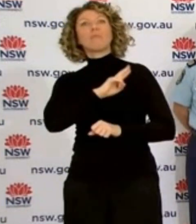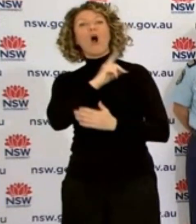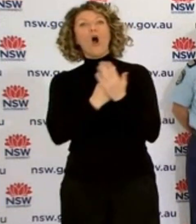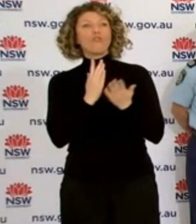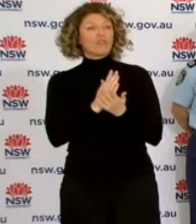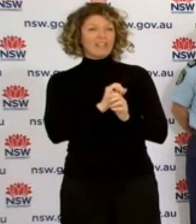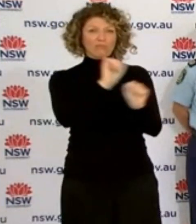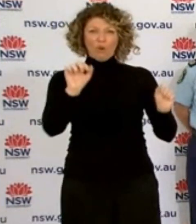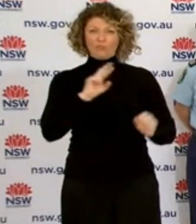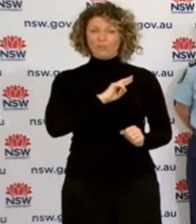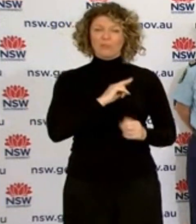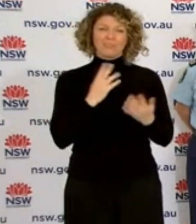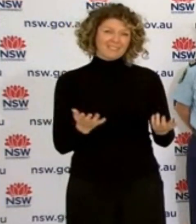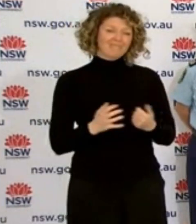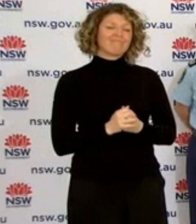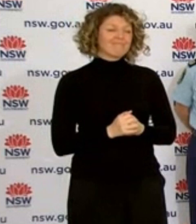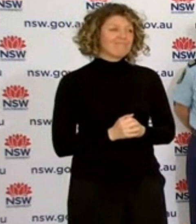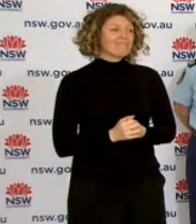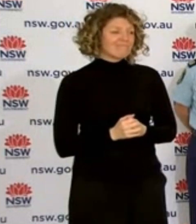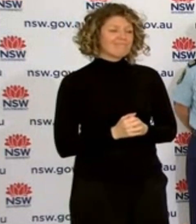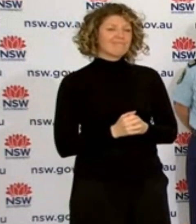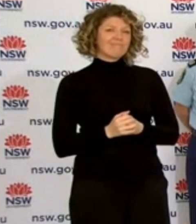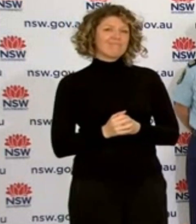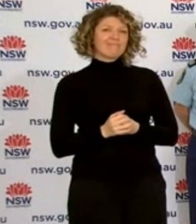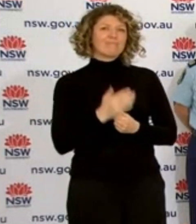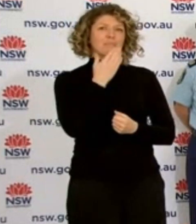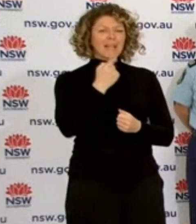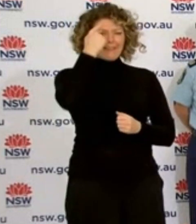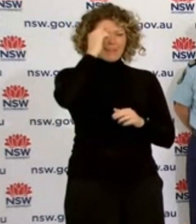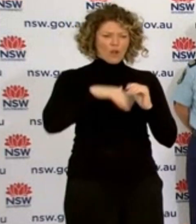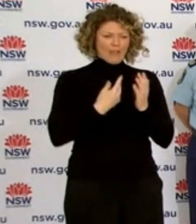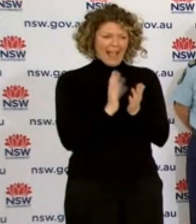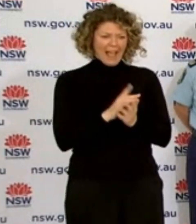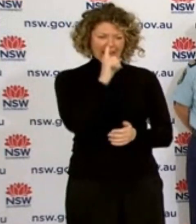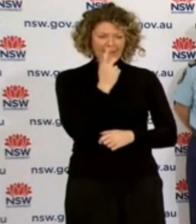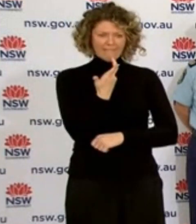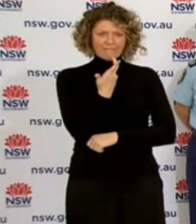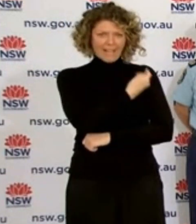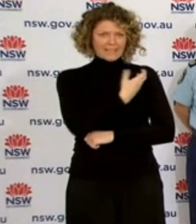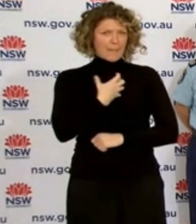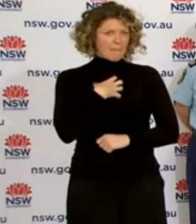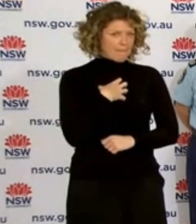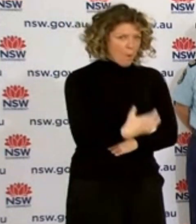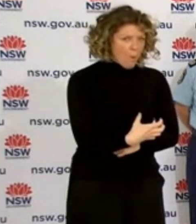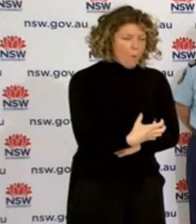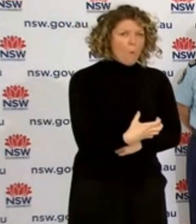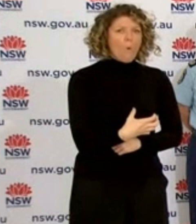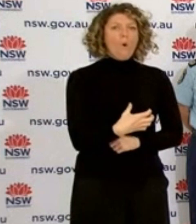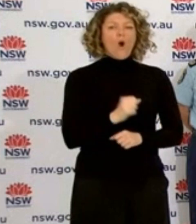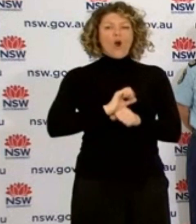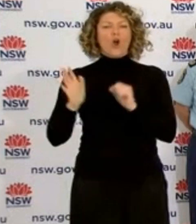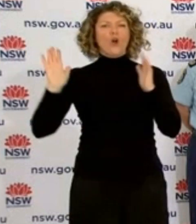am urging the community to take the path where we see increasing vaccination coverage and declining case